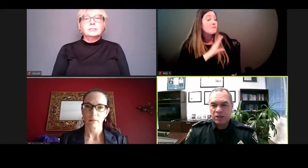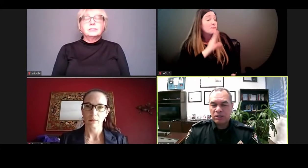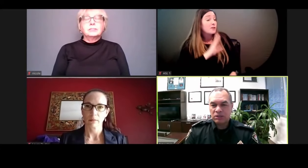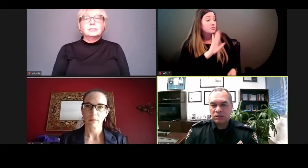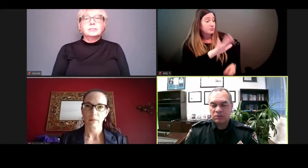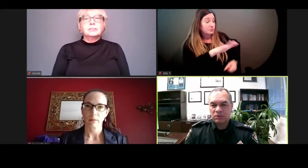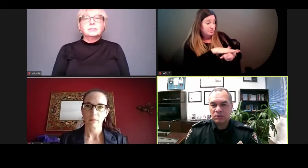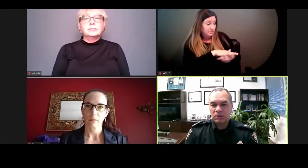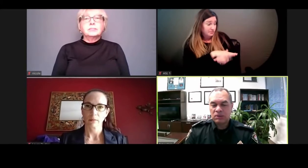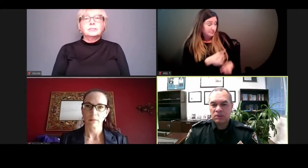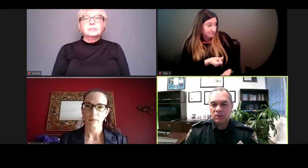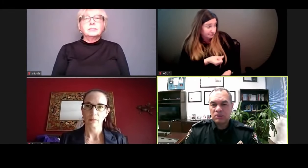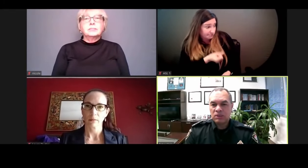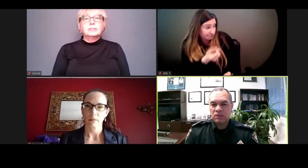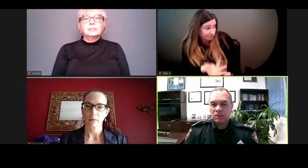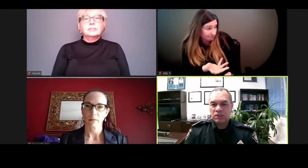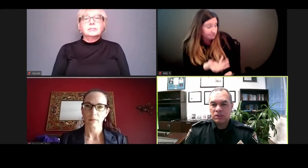clear.